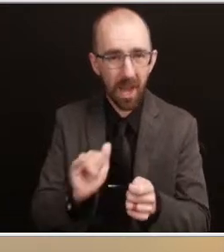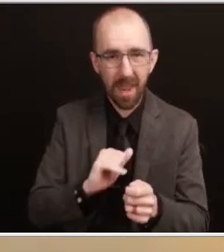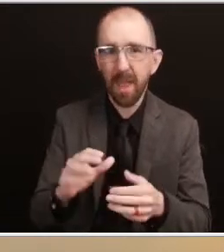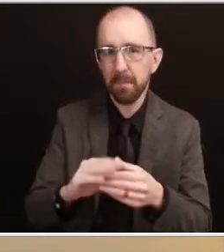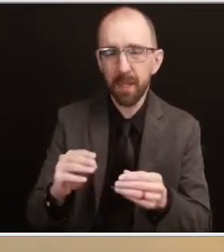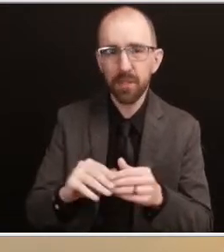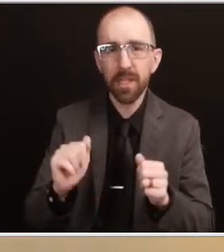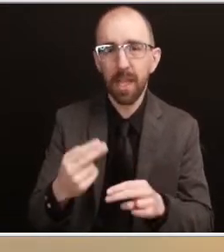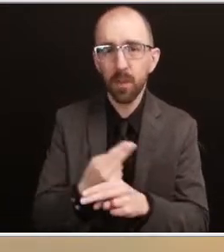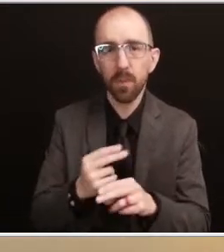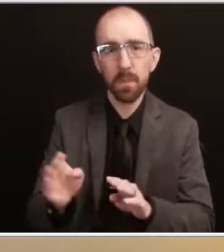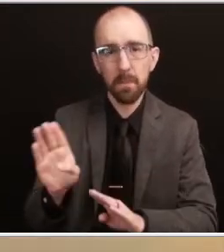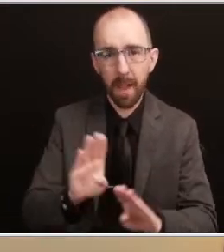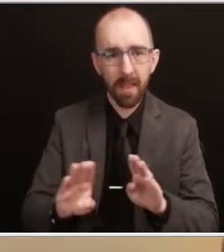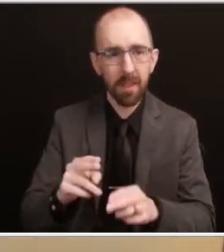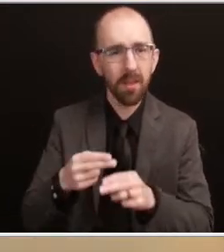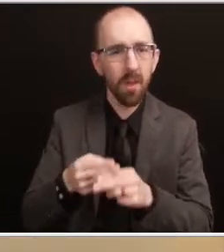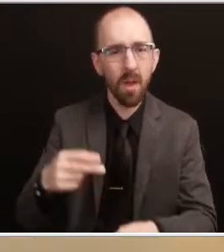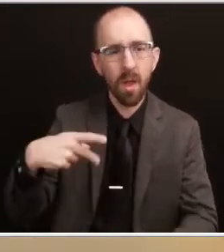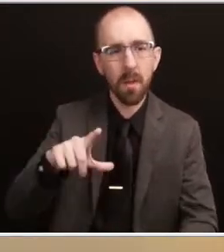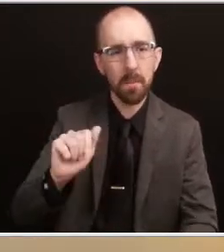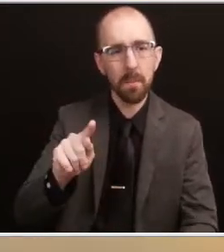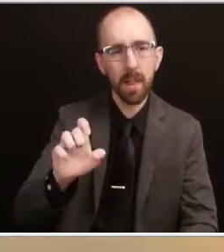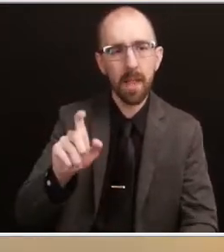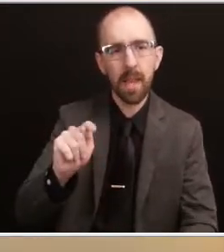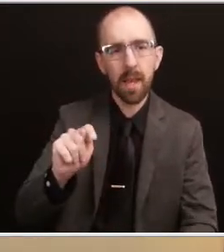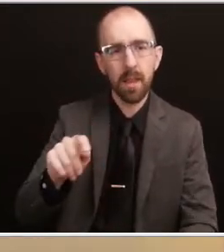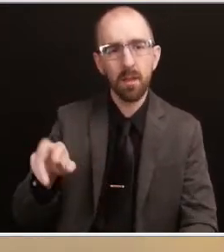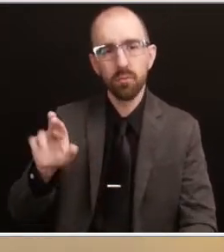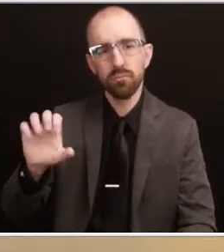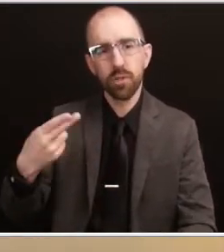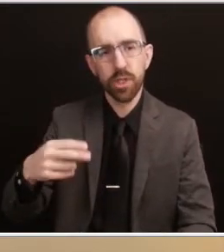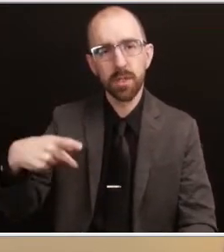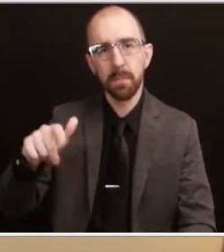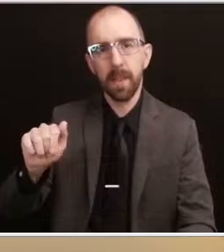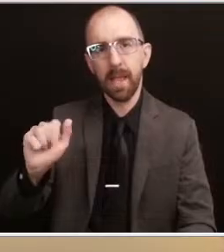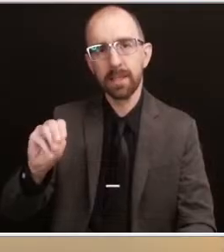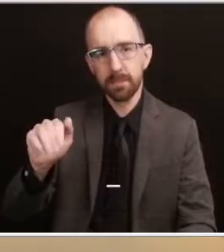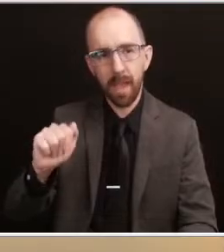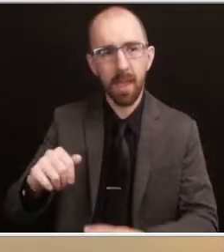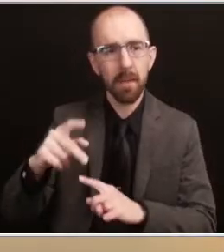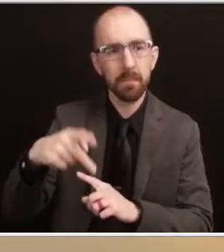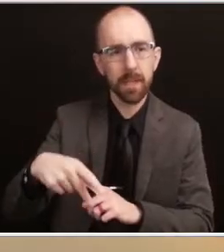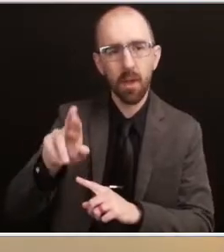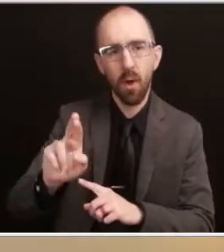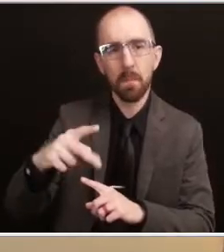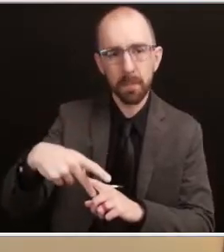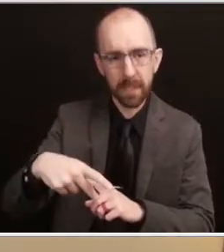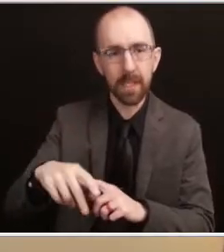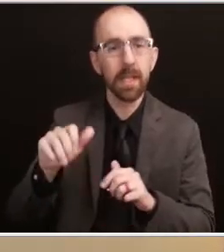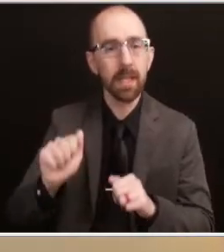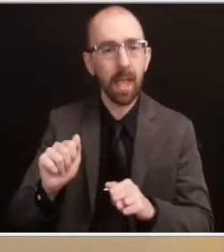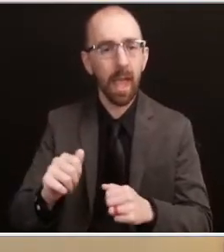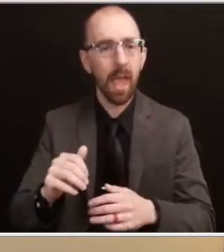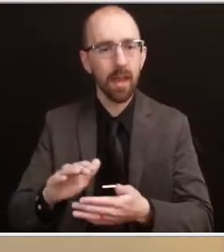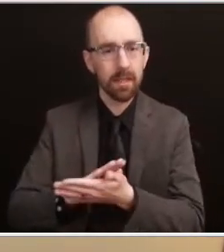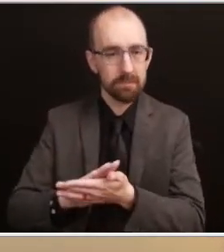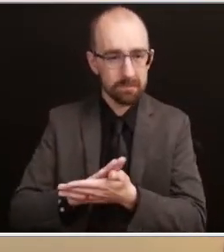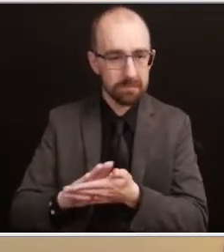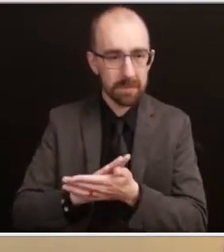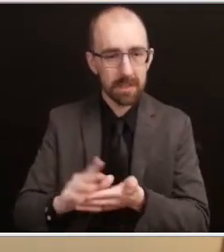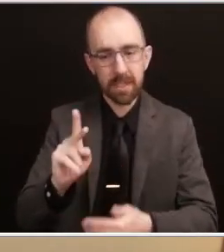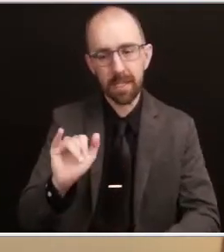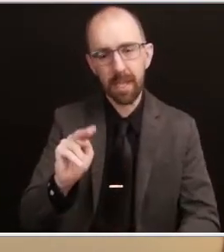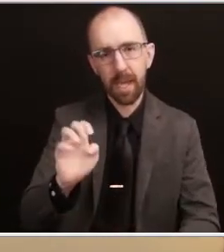use biologics, what's called platelet-rich plasma, or PRP, and then shut them down, clean up their kinetic chain, and